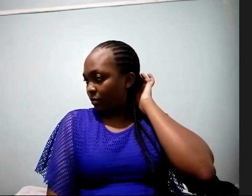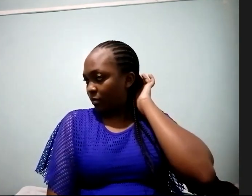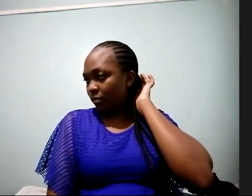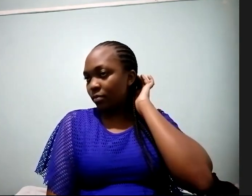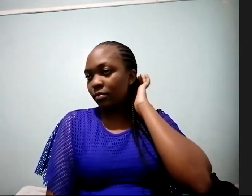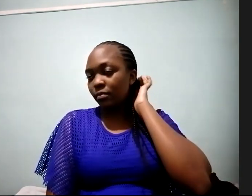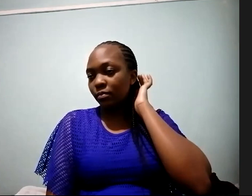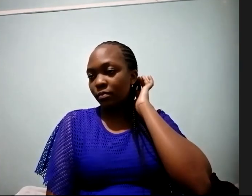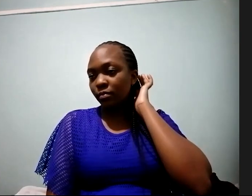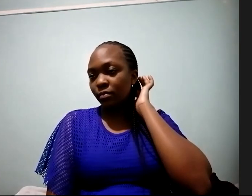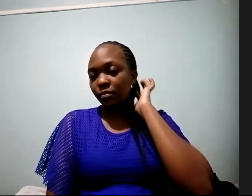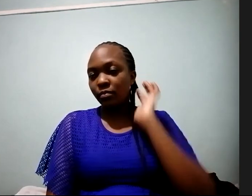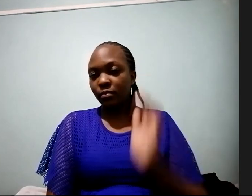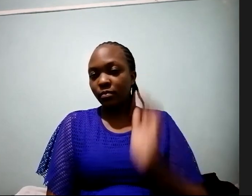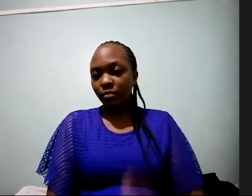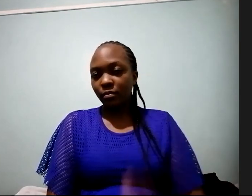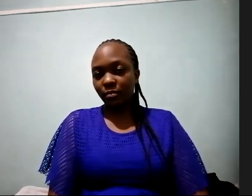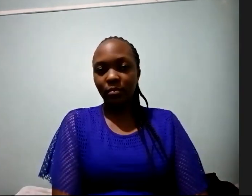Oh, no.